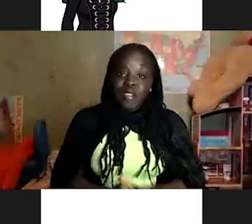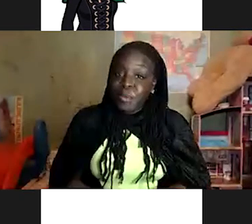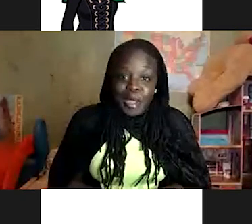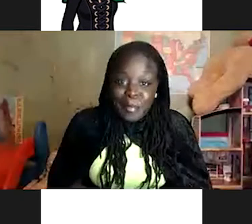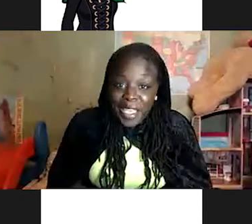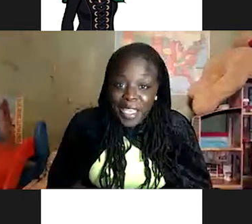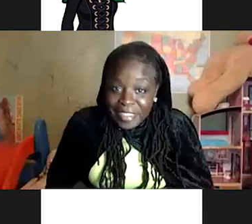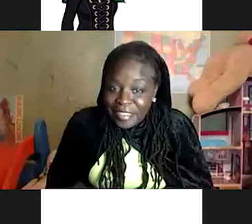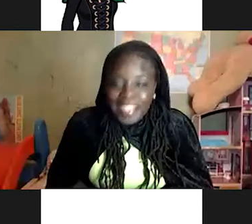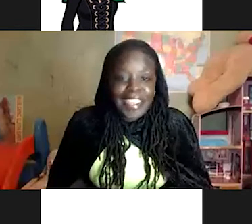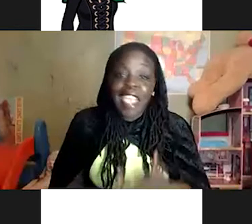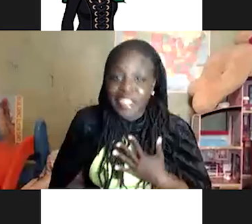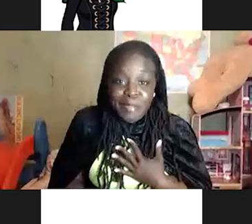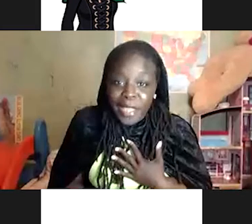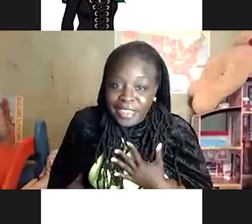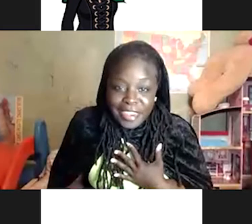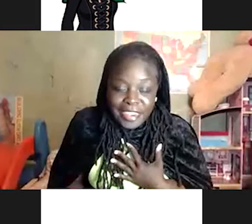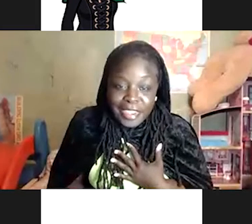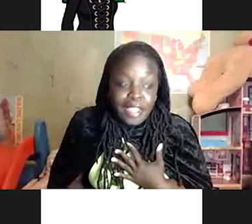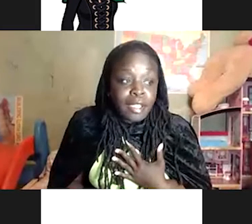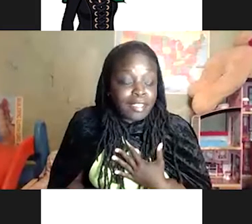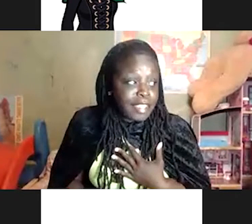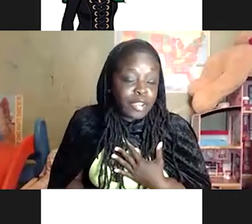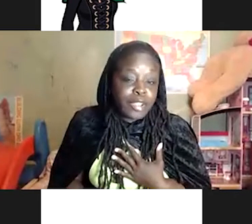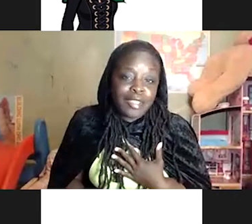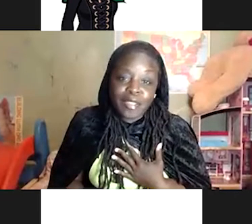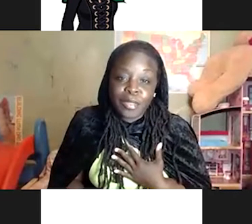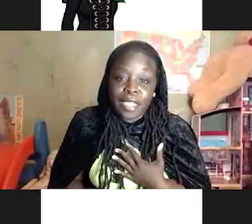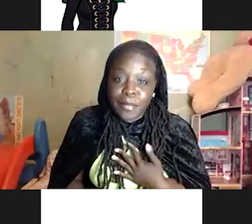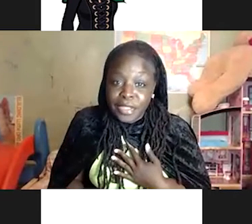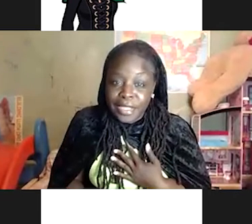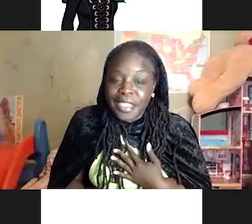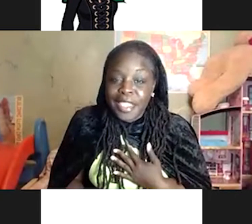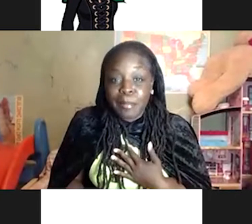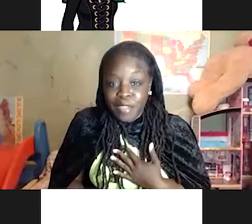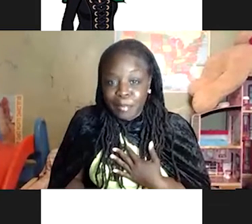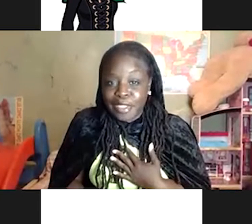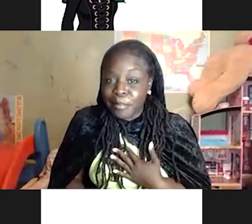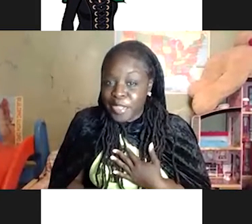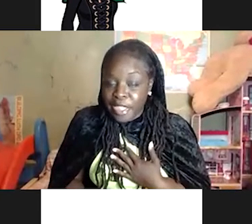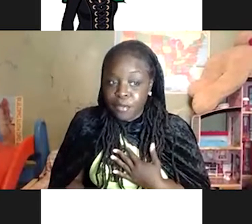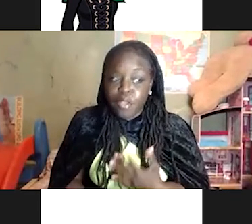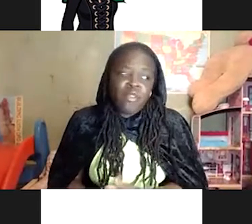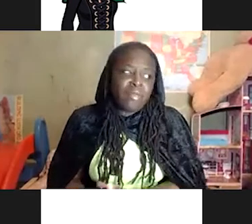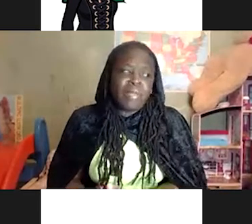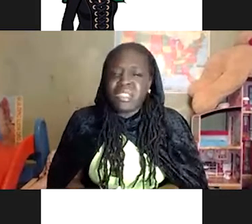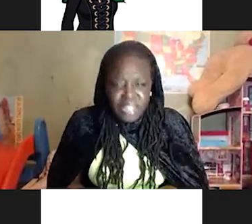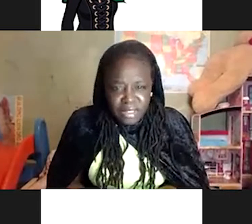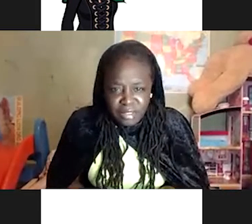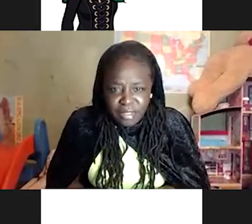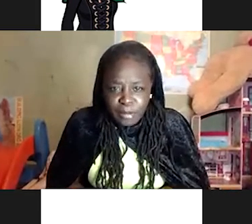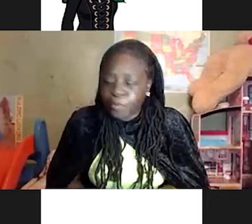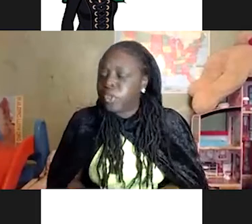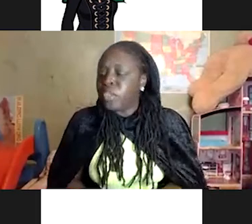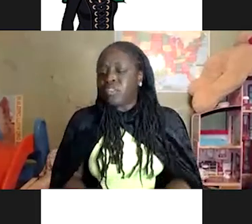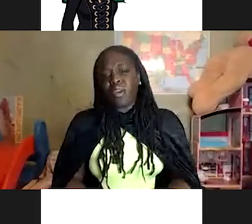I don't know where my mask is, and I have to keep my identity a secret so that me and my family can be safe from any